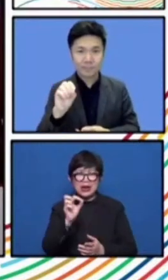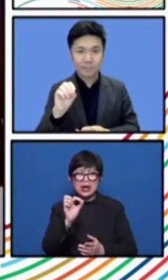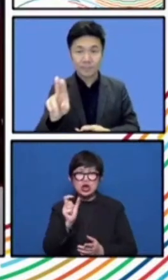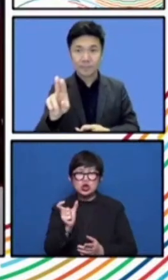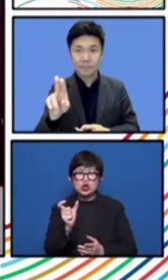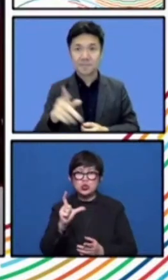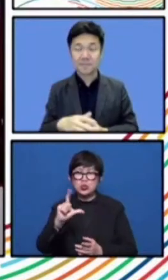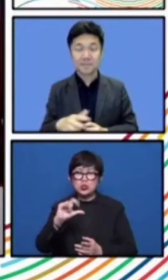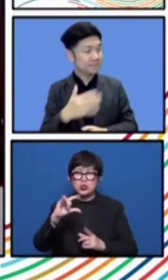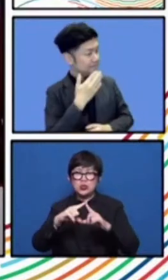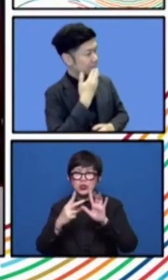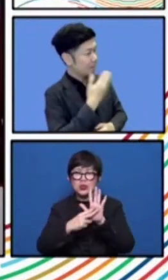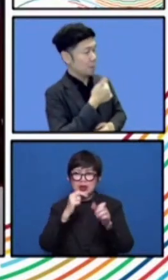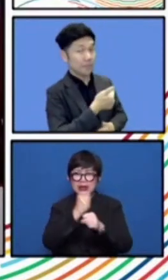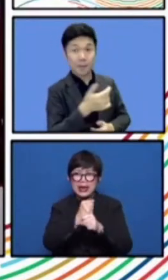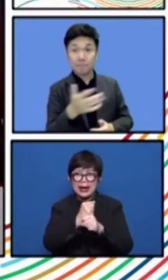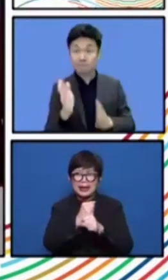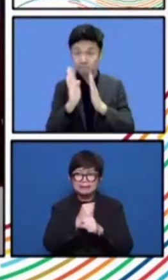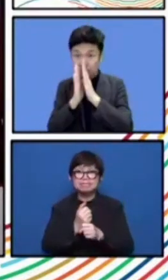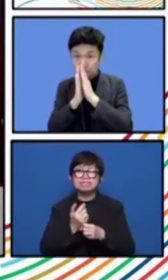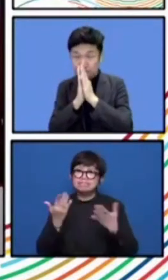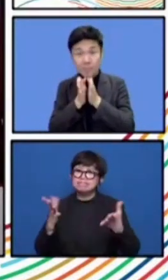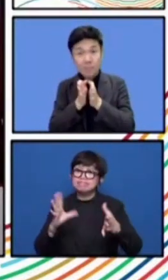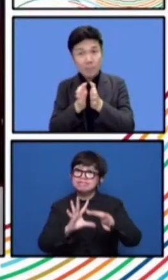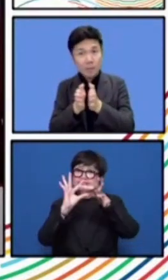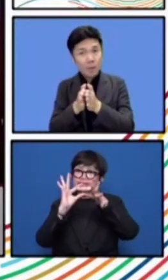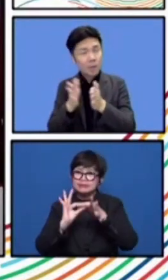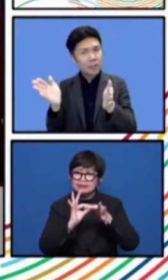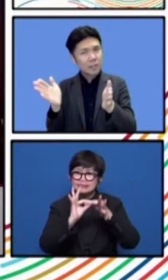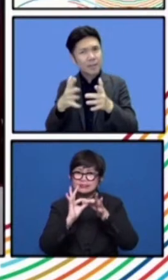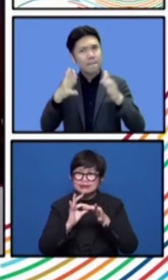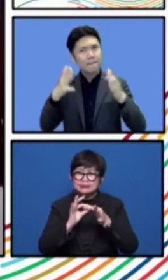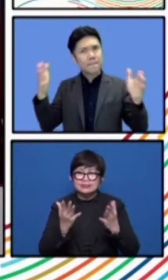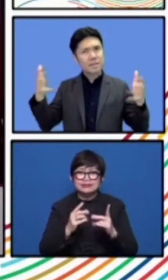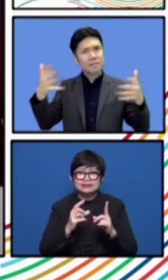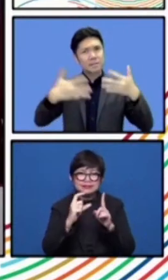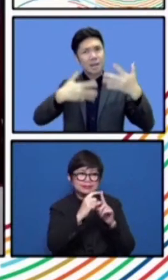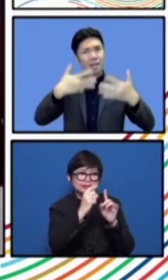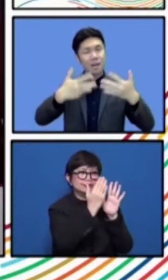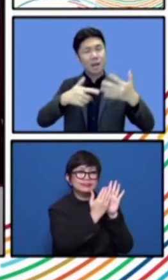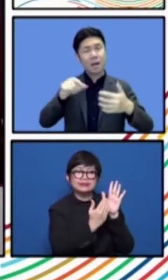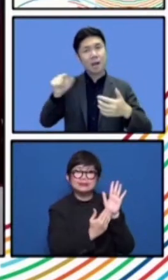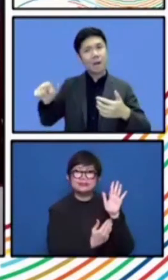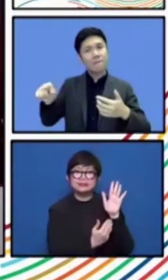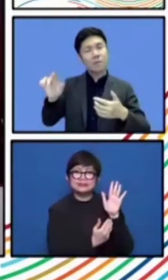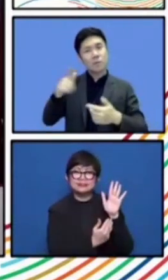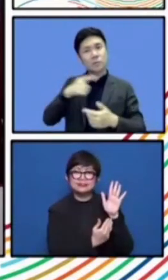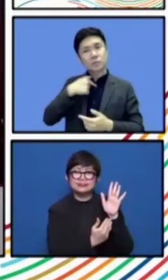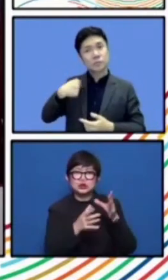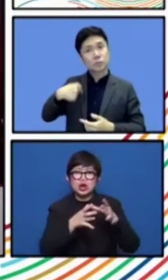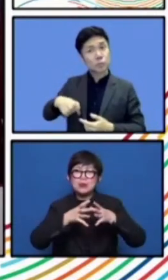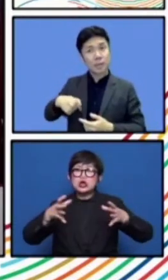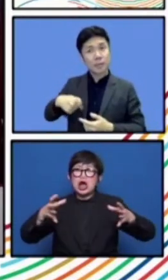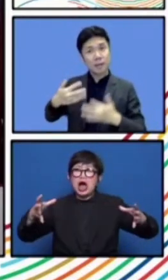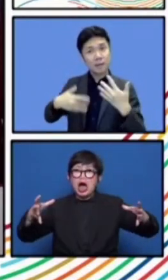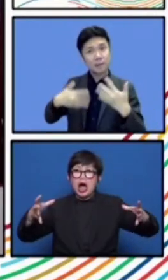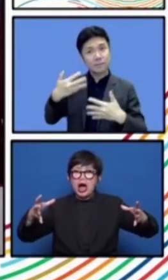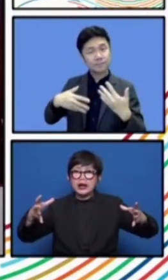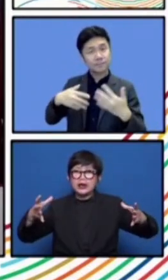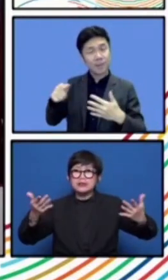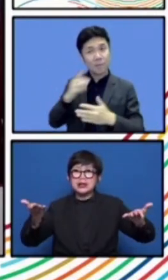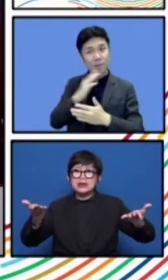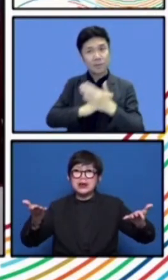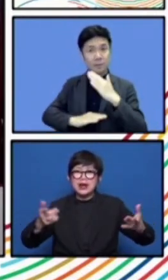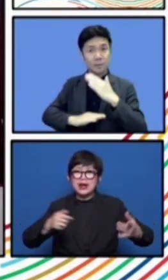yes could you please elaborate on the big data platform for persons with disabilities in China and how can this platform